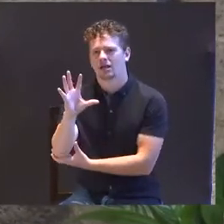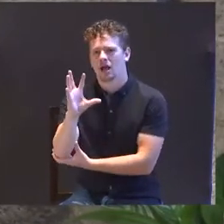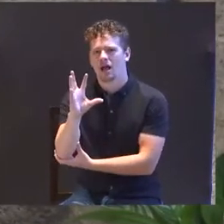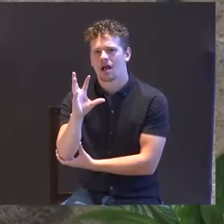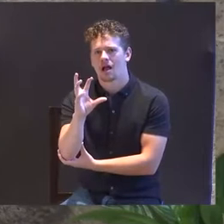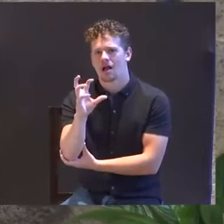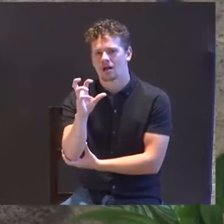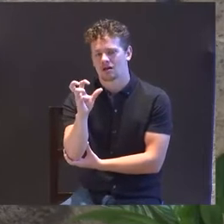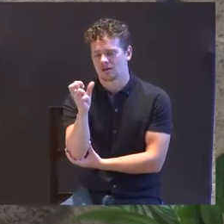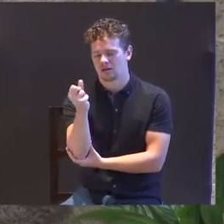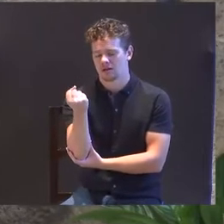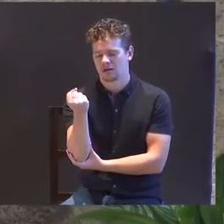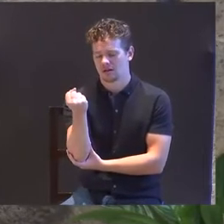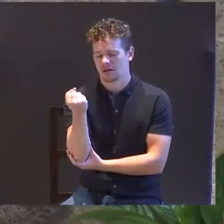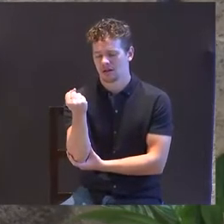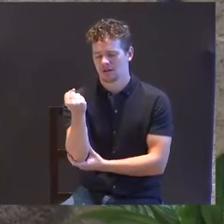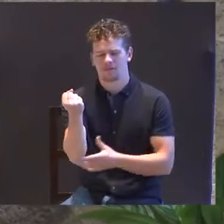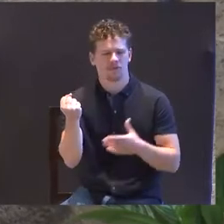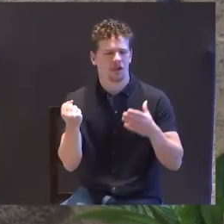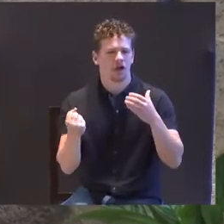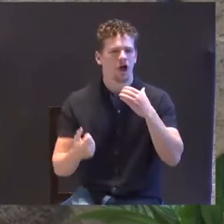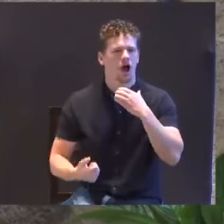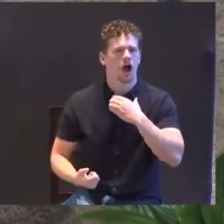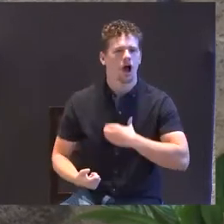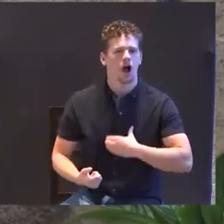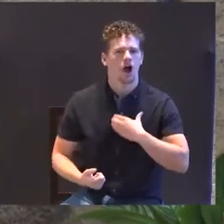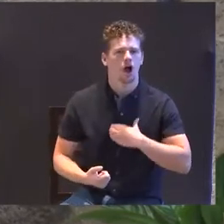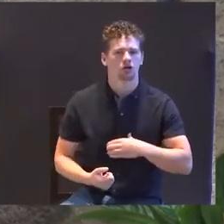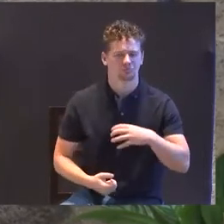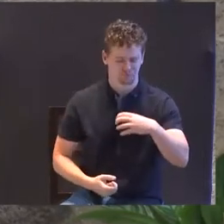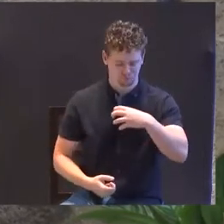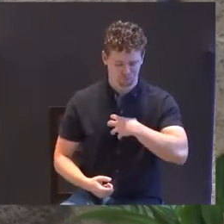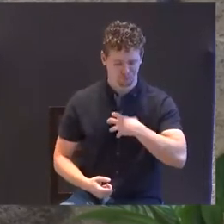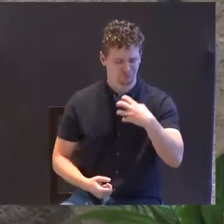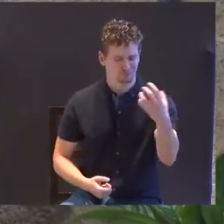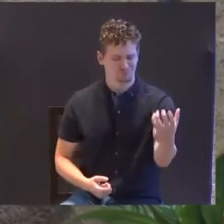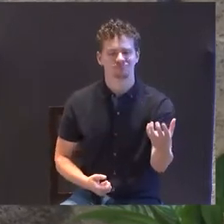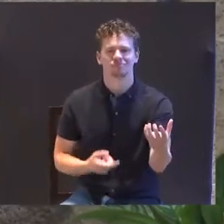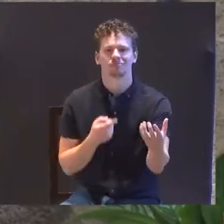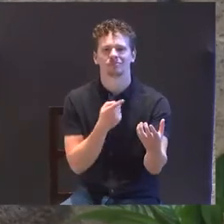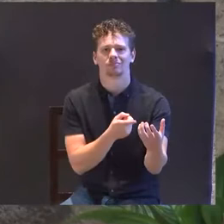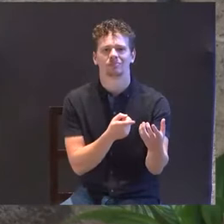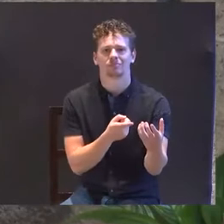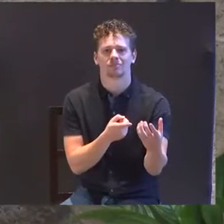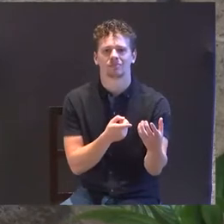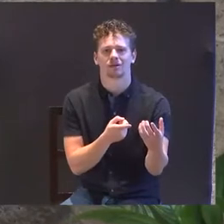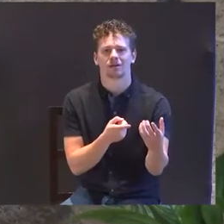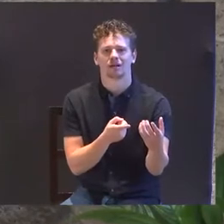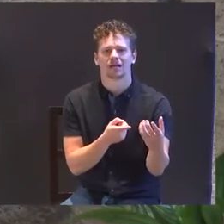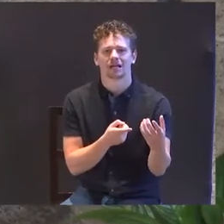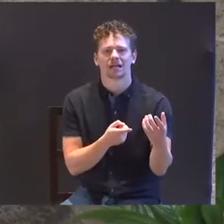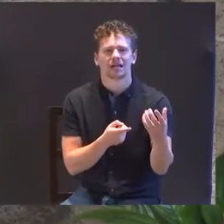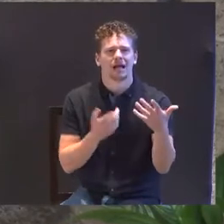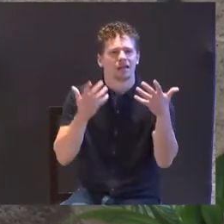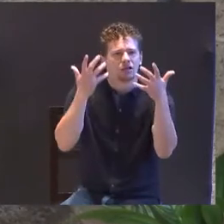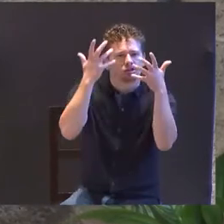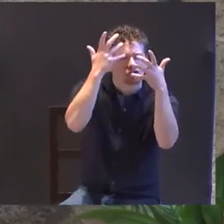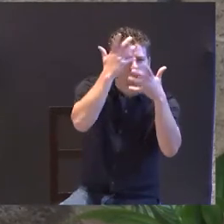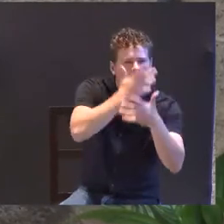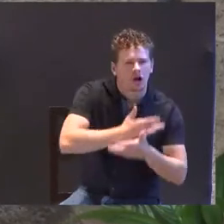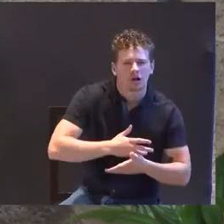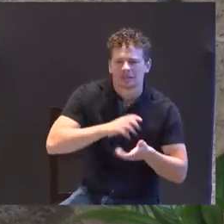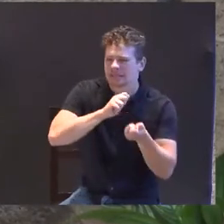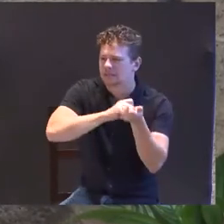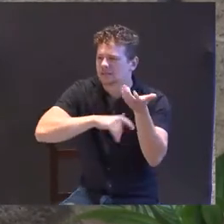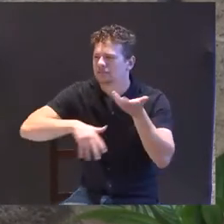fist. There's a hunger in the center of my chest. There's a passage through the darkness and the mist. And